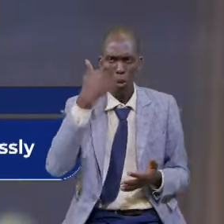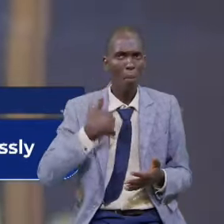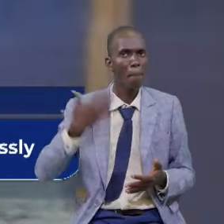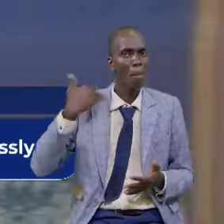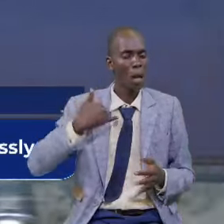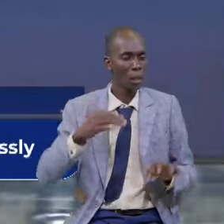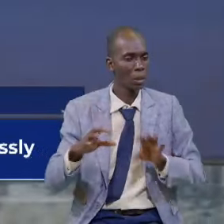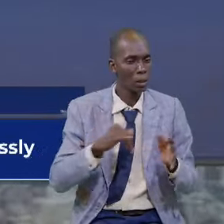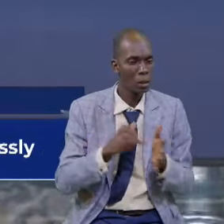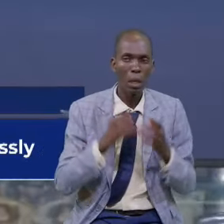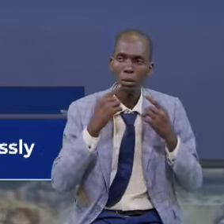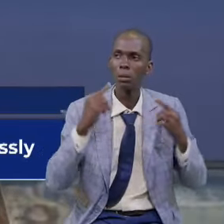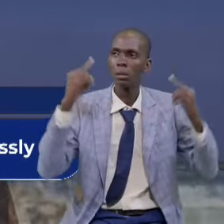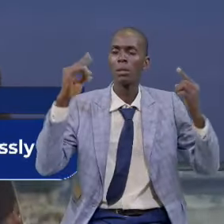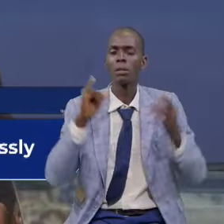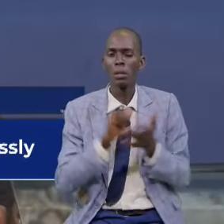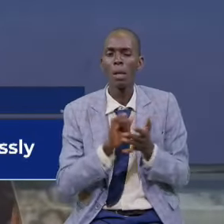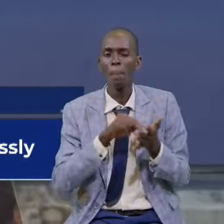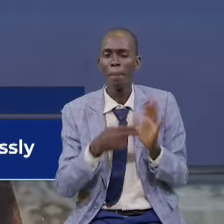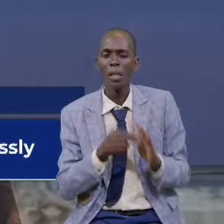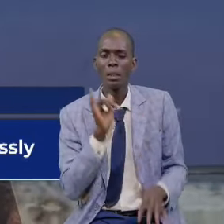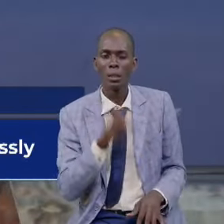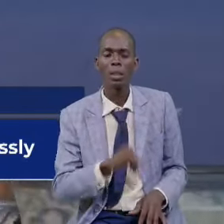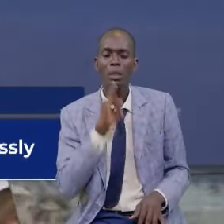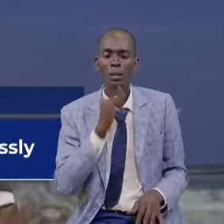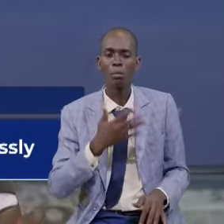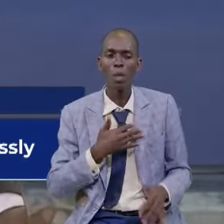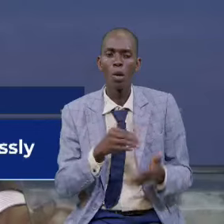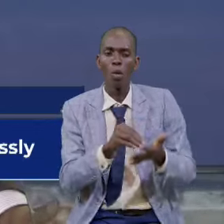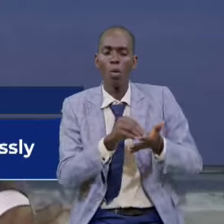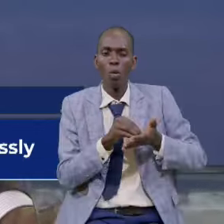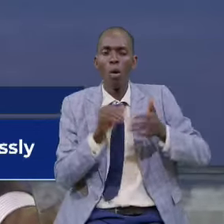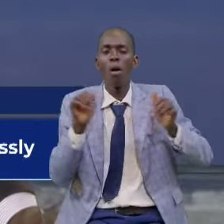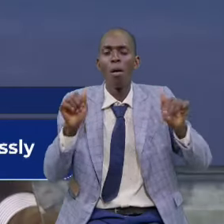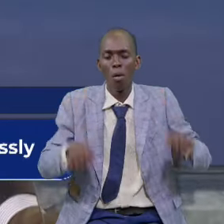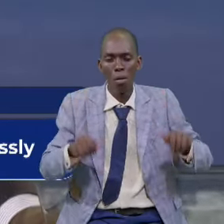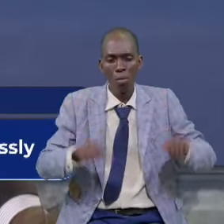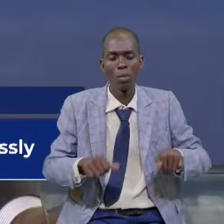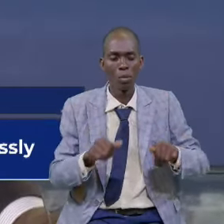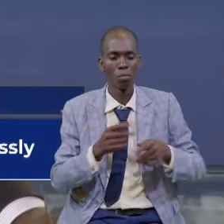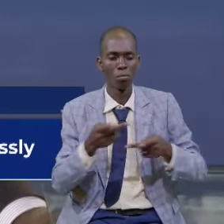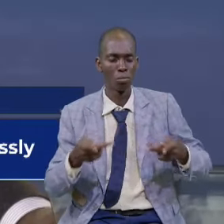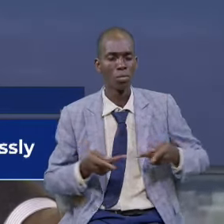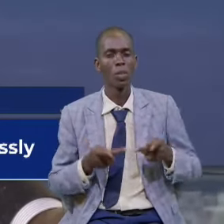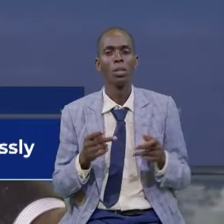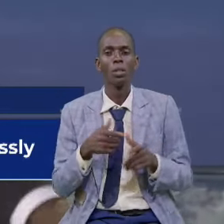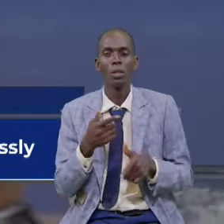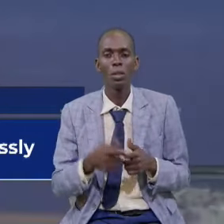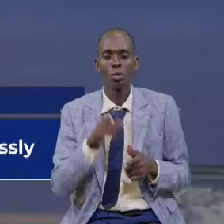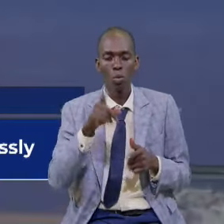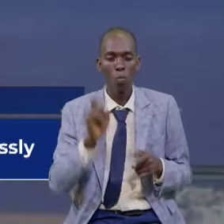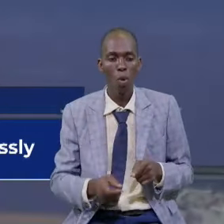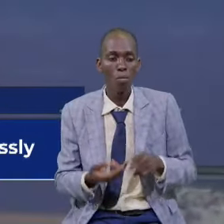the area I'm raised up for to do. Maximize undeniable success